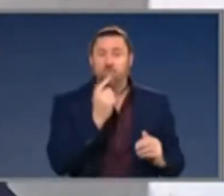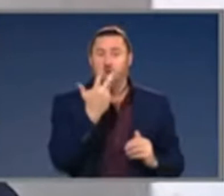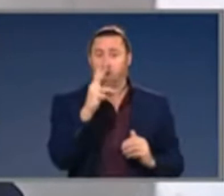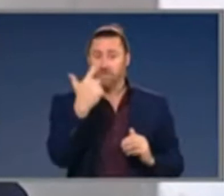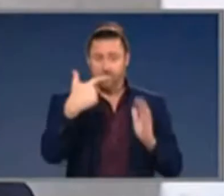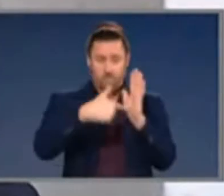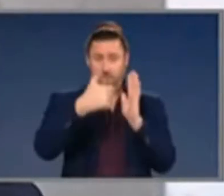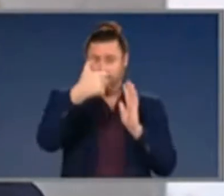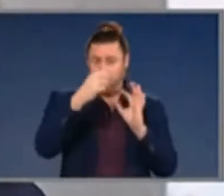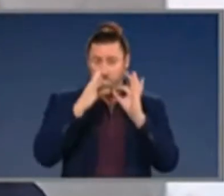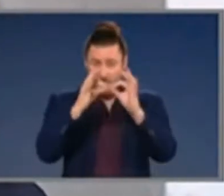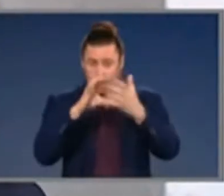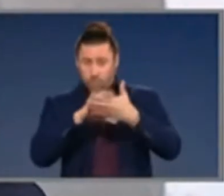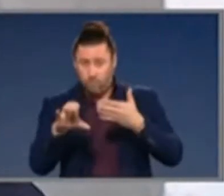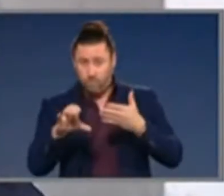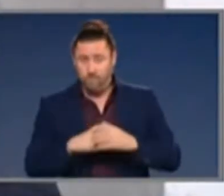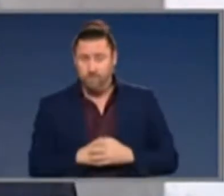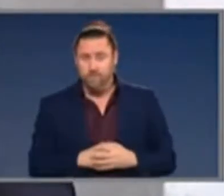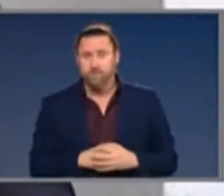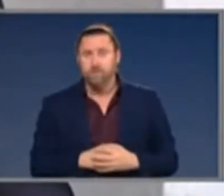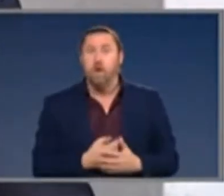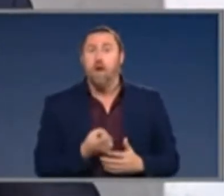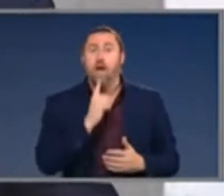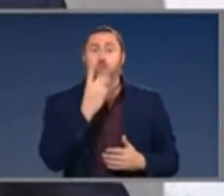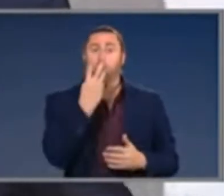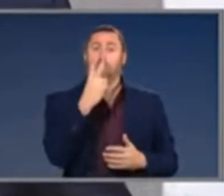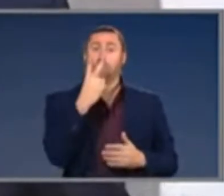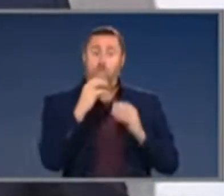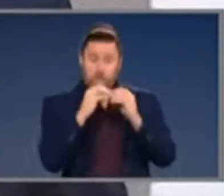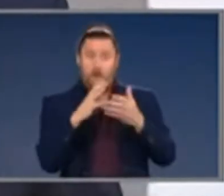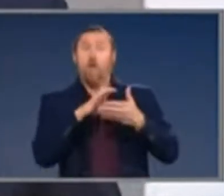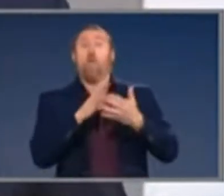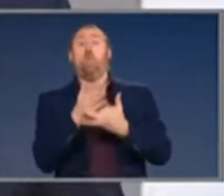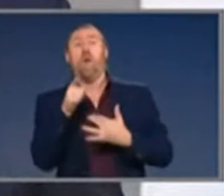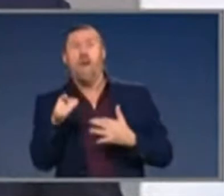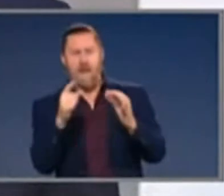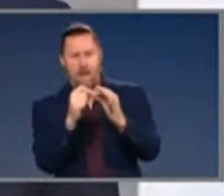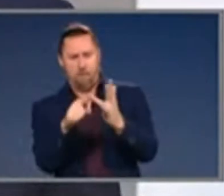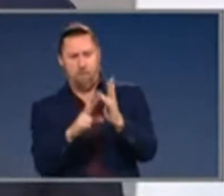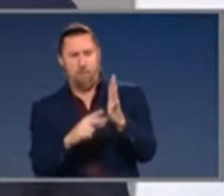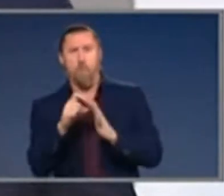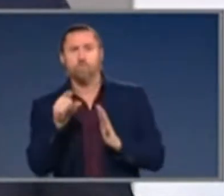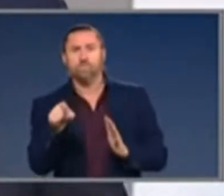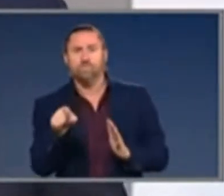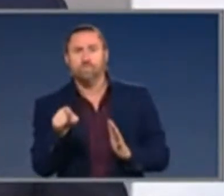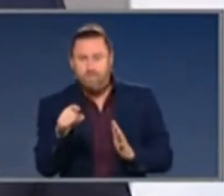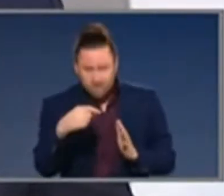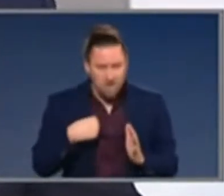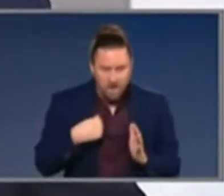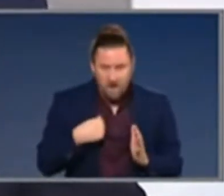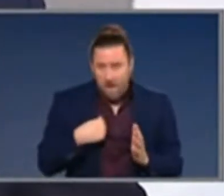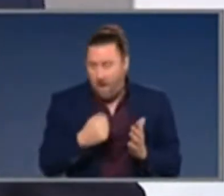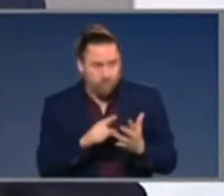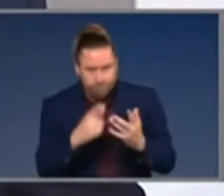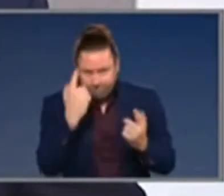197.6 to be exact, 132 through bonds. And these have been oversubscribed. And that